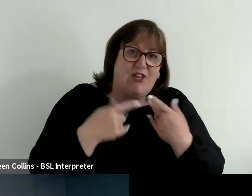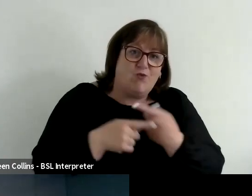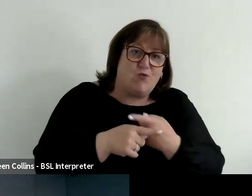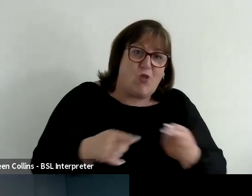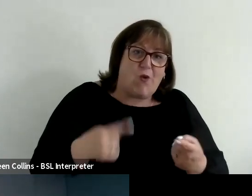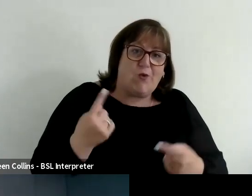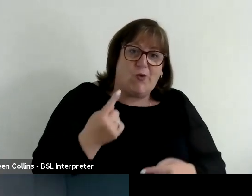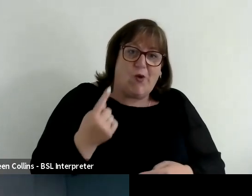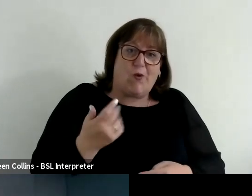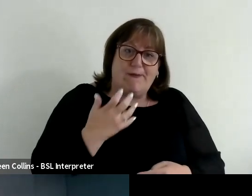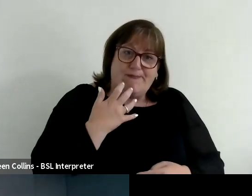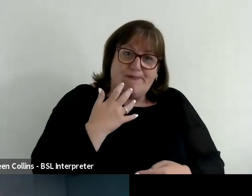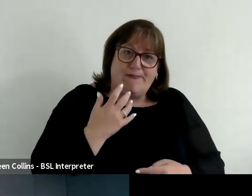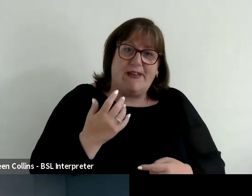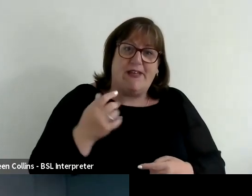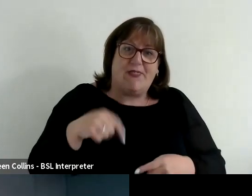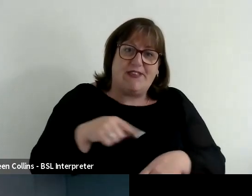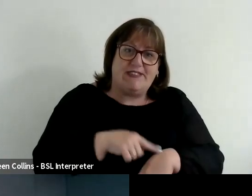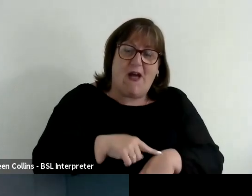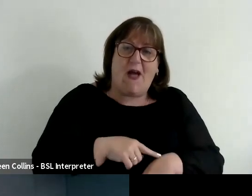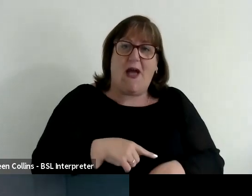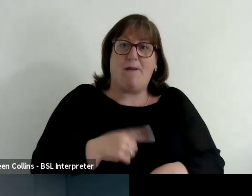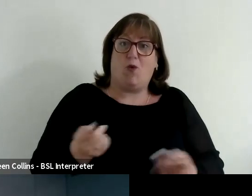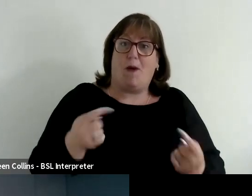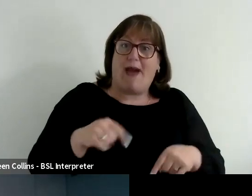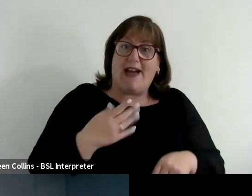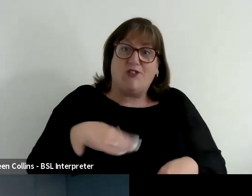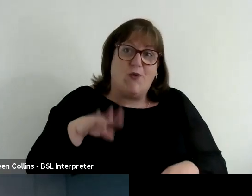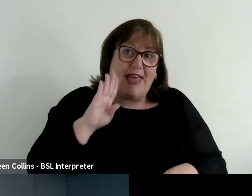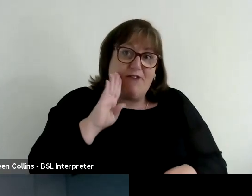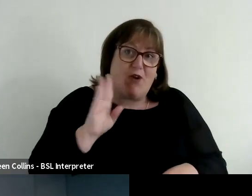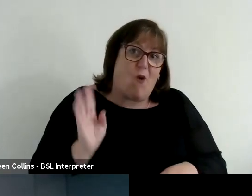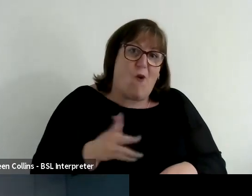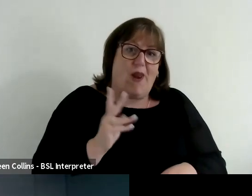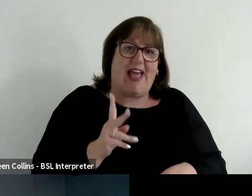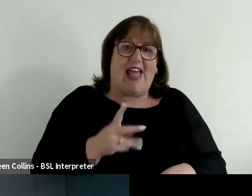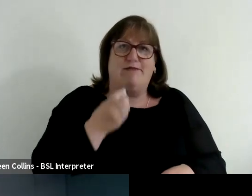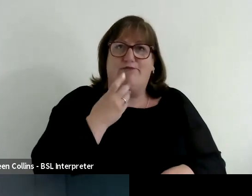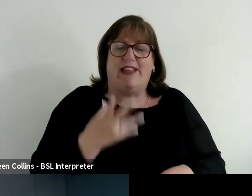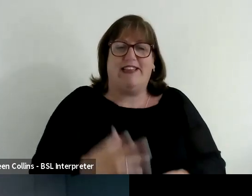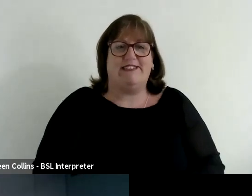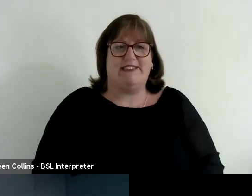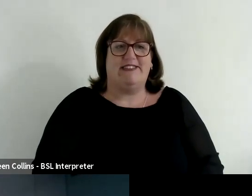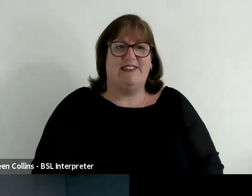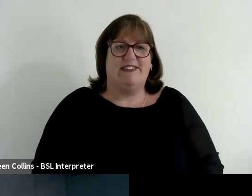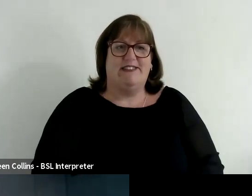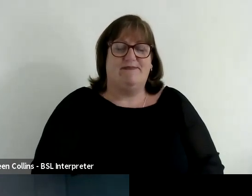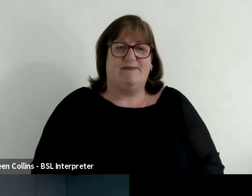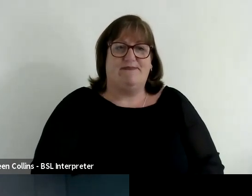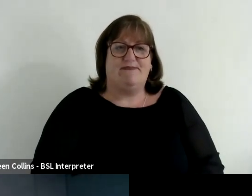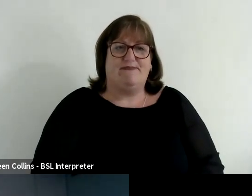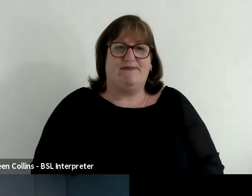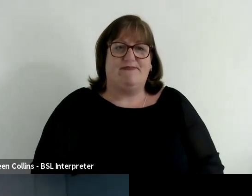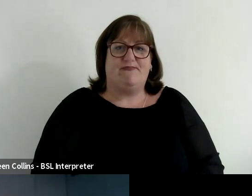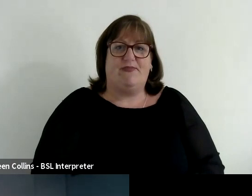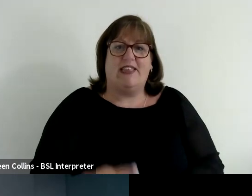time. And if you're back to hear it all again, then that's also brilliant. Fantastic. So thank you. So,